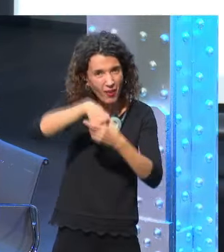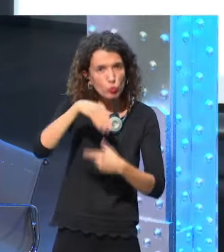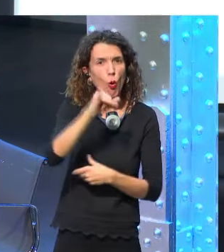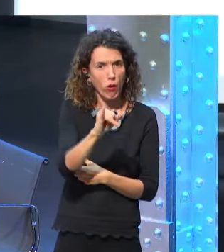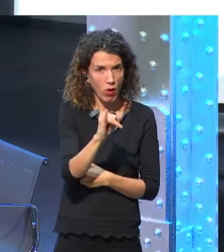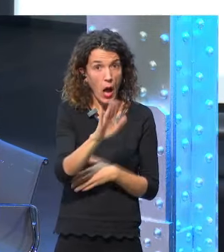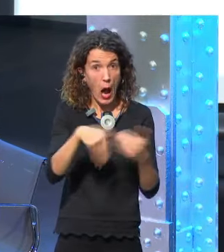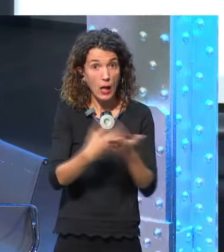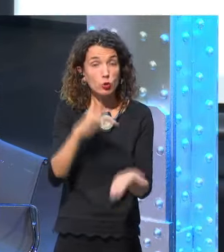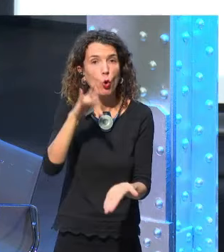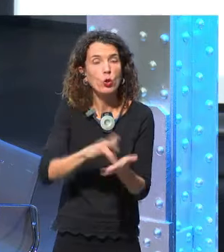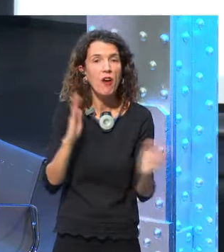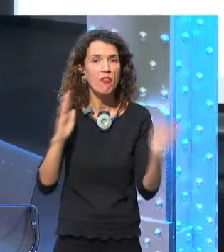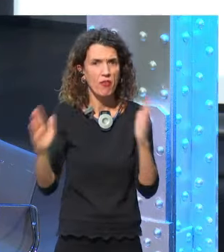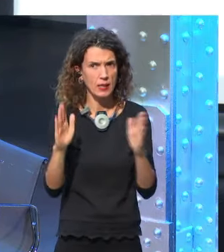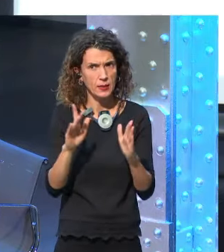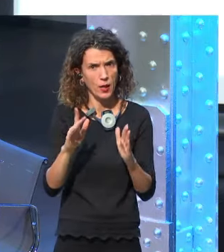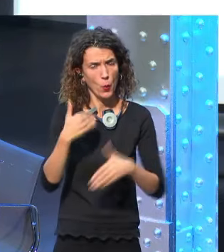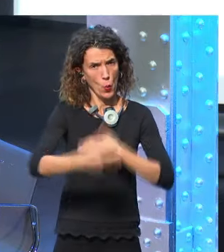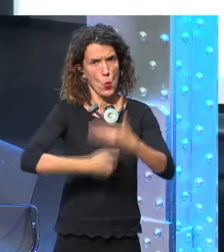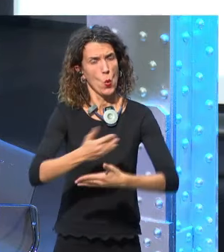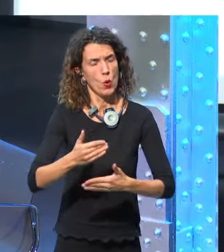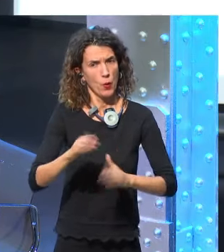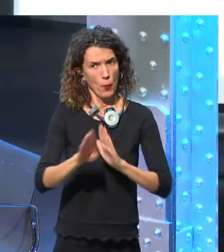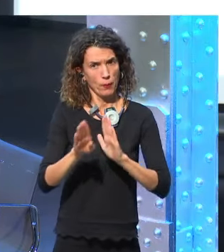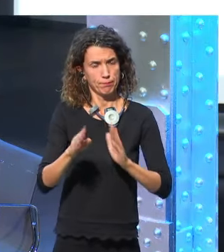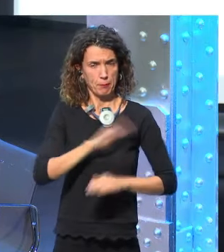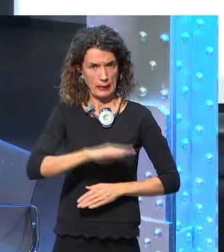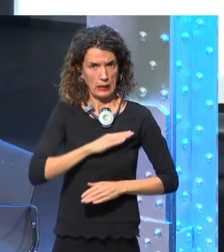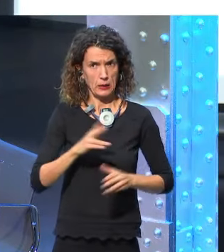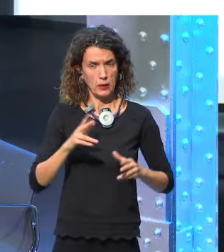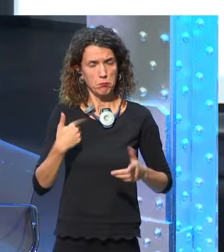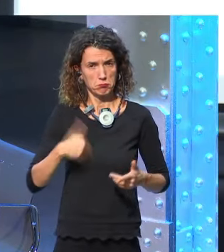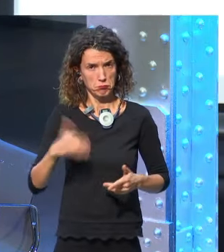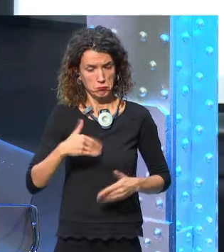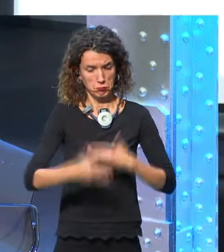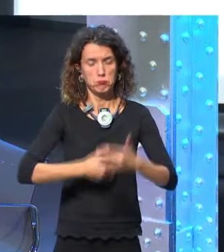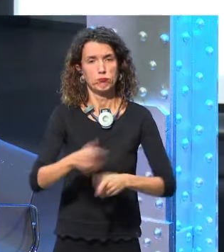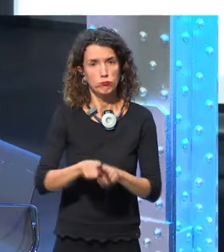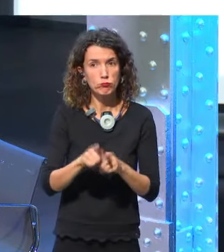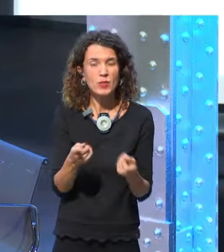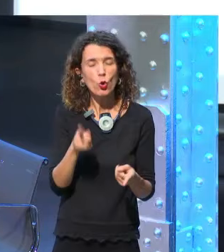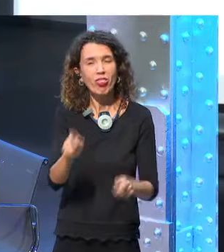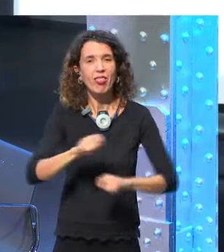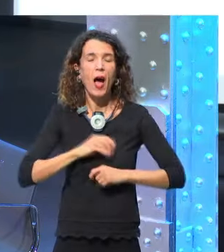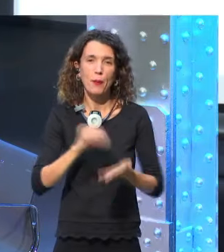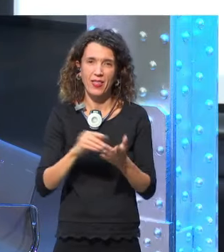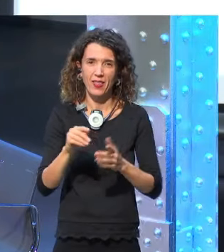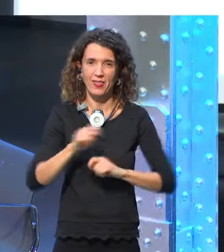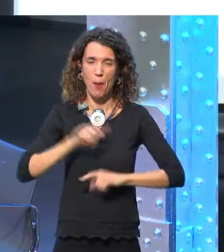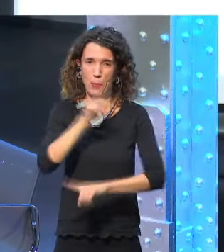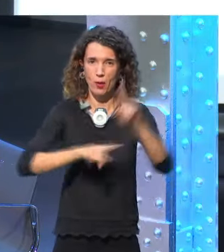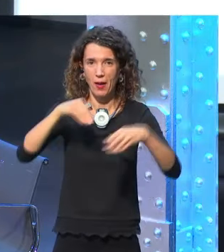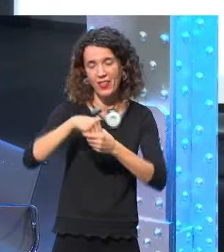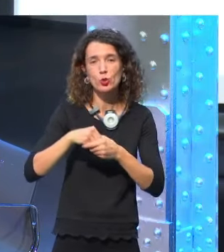stage in planning. And what usually causes huge turbulences if you change planning at a later stage, here becomes very